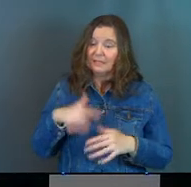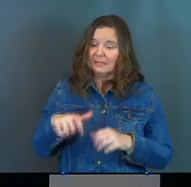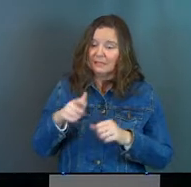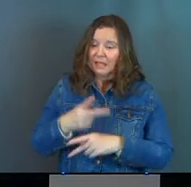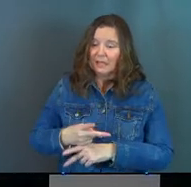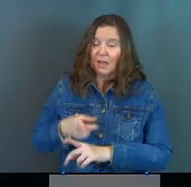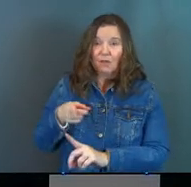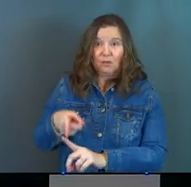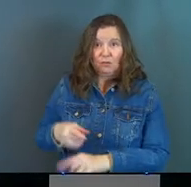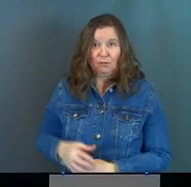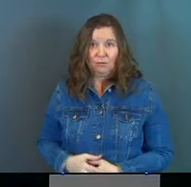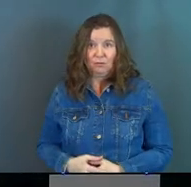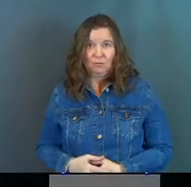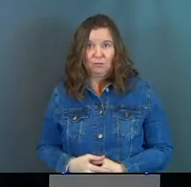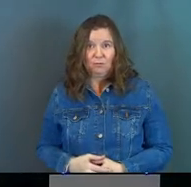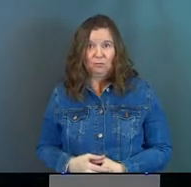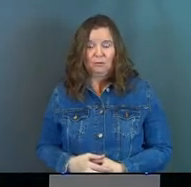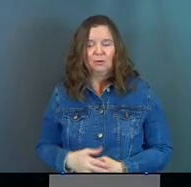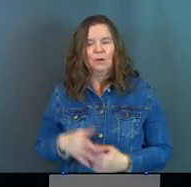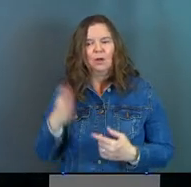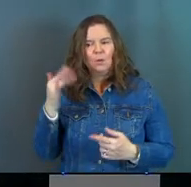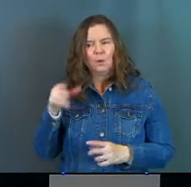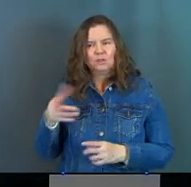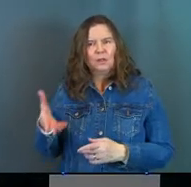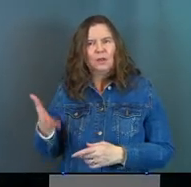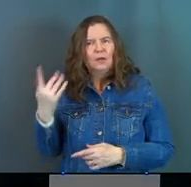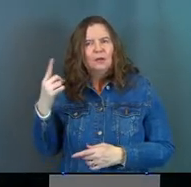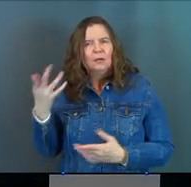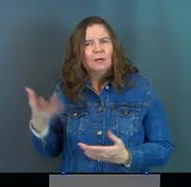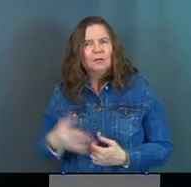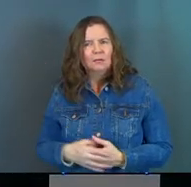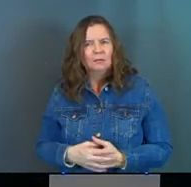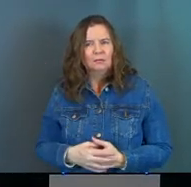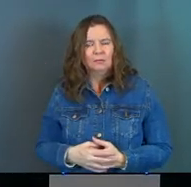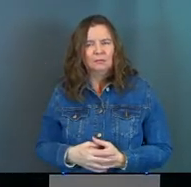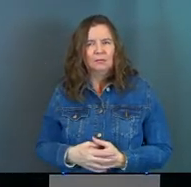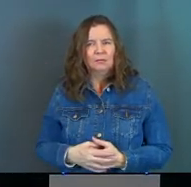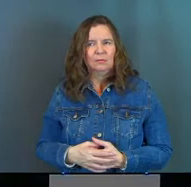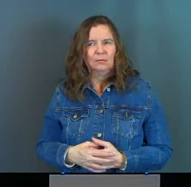He's taking care of her. And why is she there?